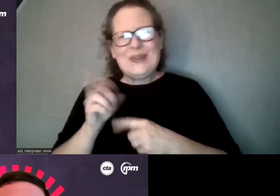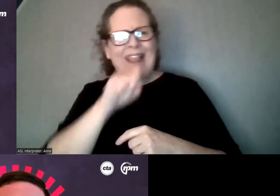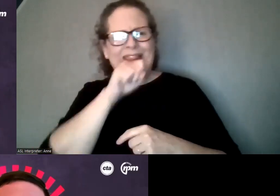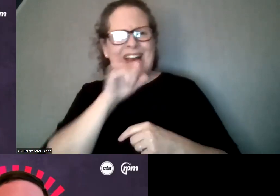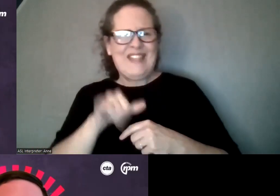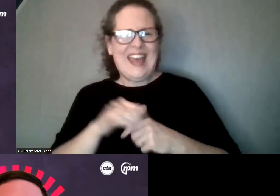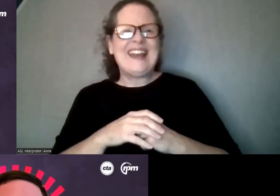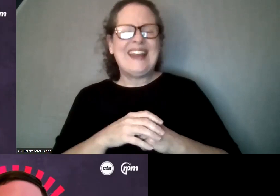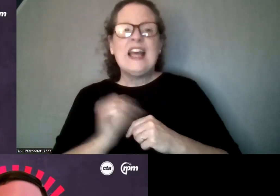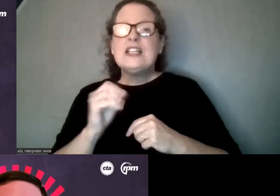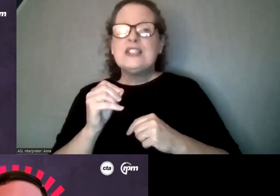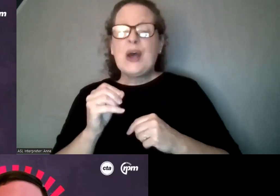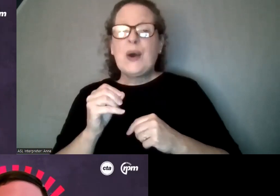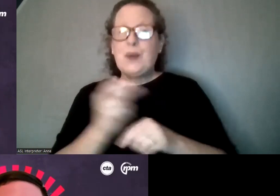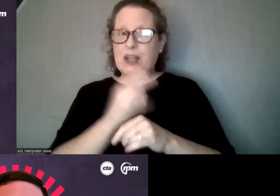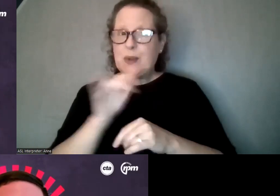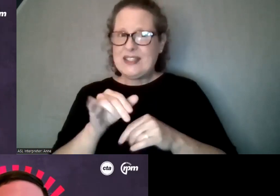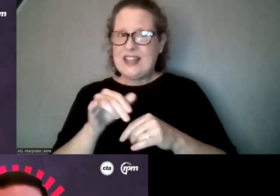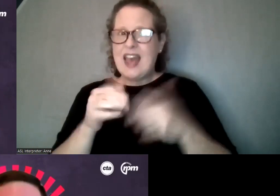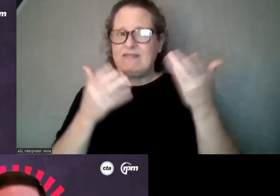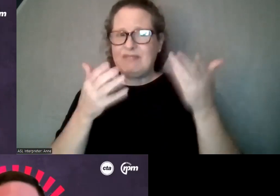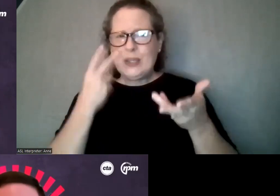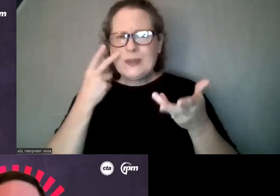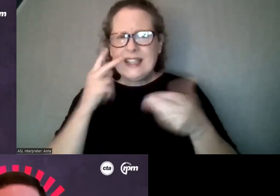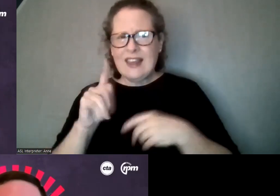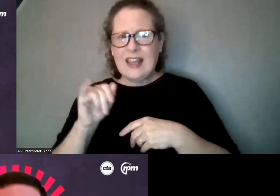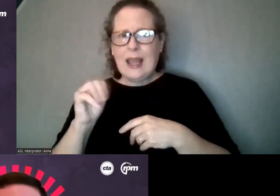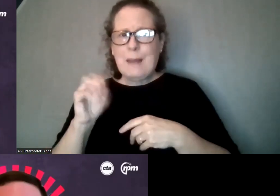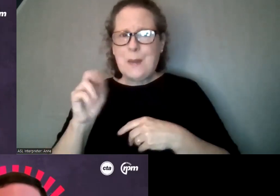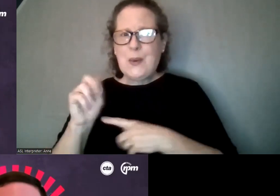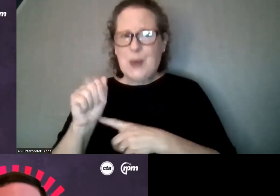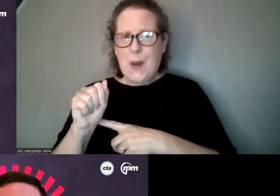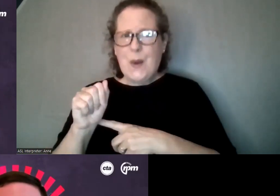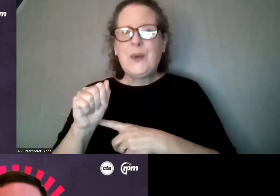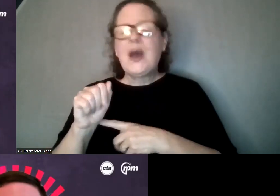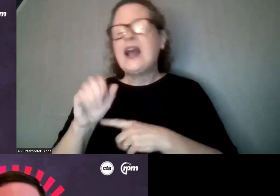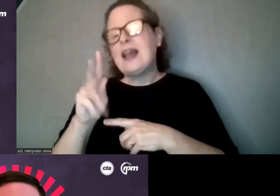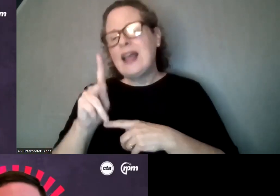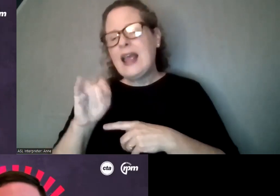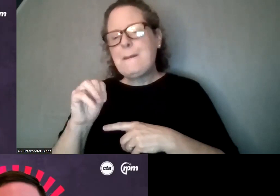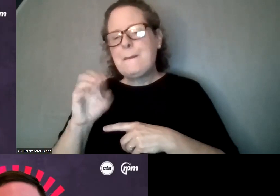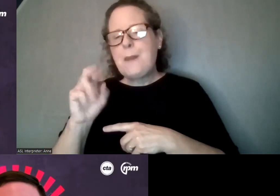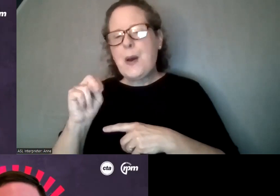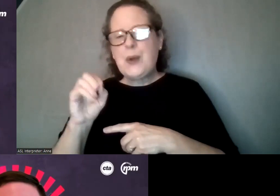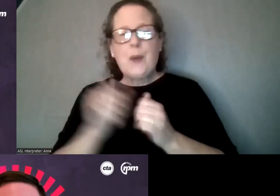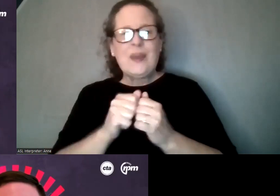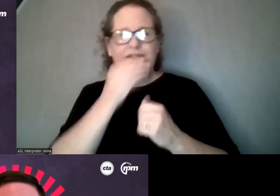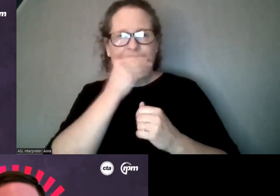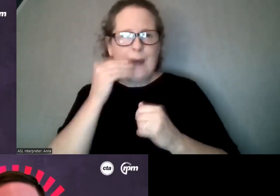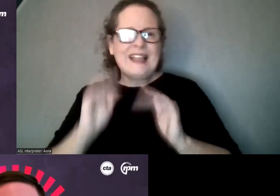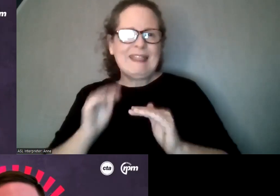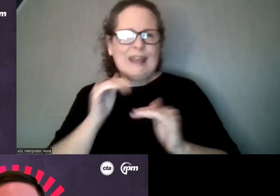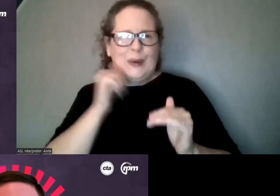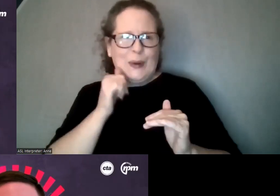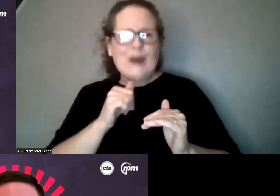So this is a kind of like can you guys see it? So this is a kimono flowers. It's a little girls, ceremonial kimonos, which